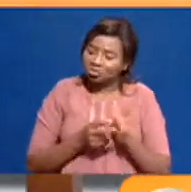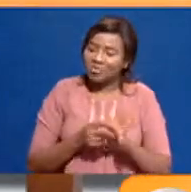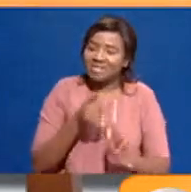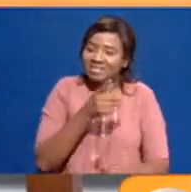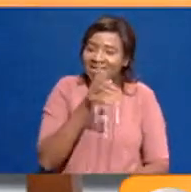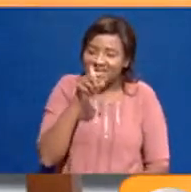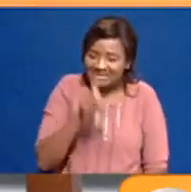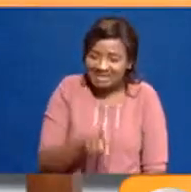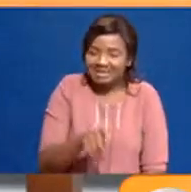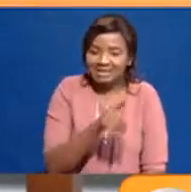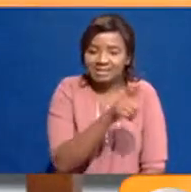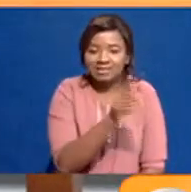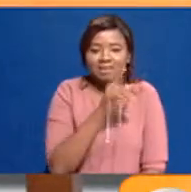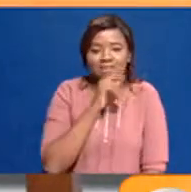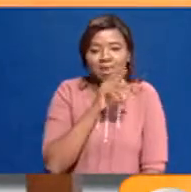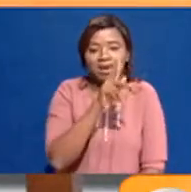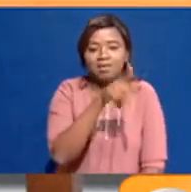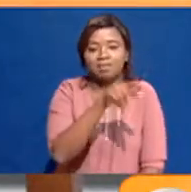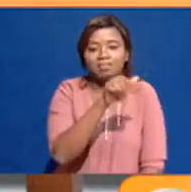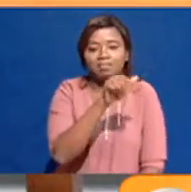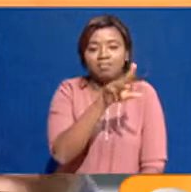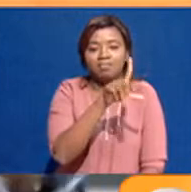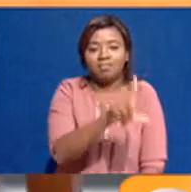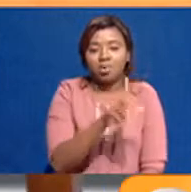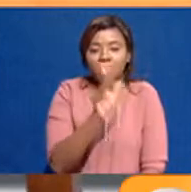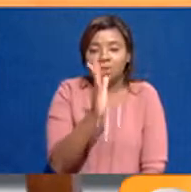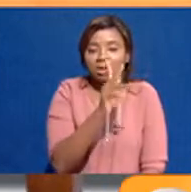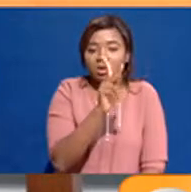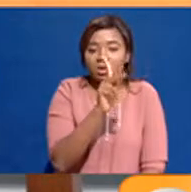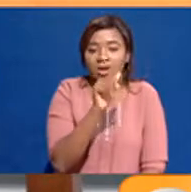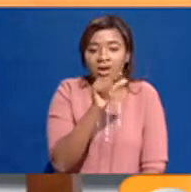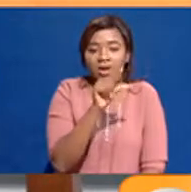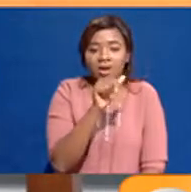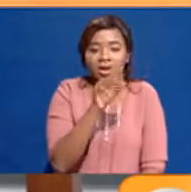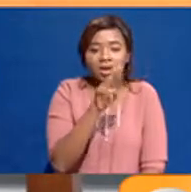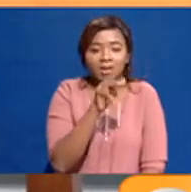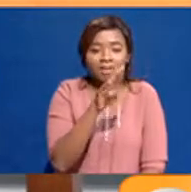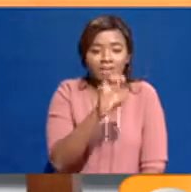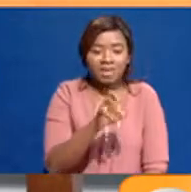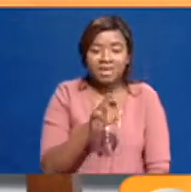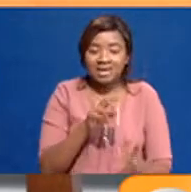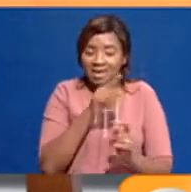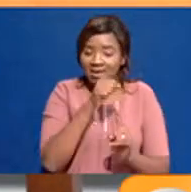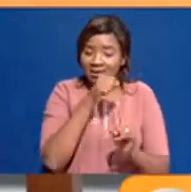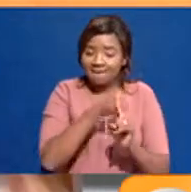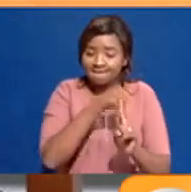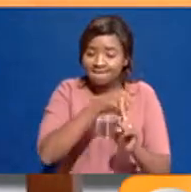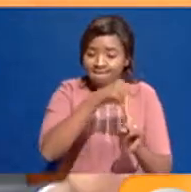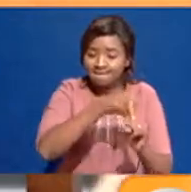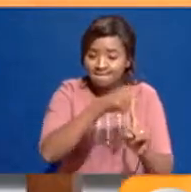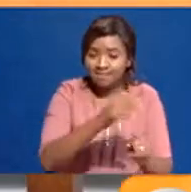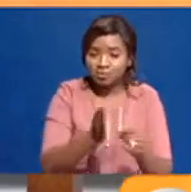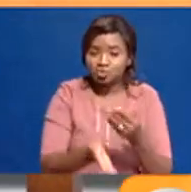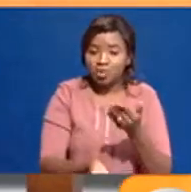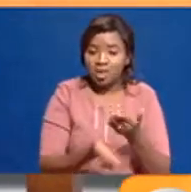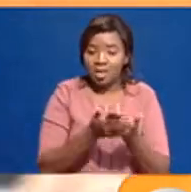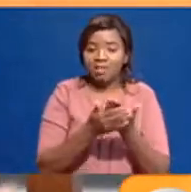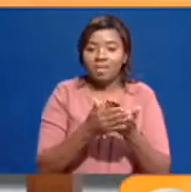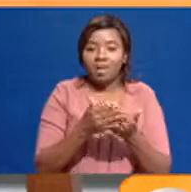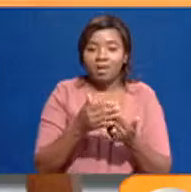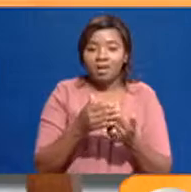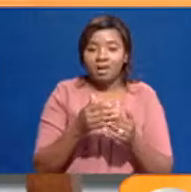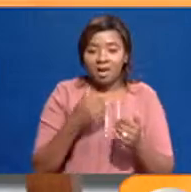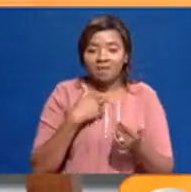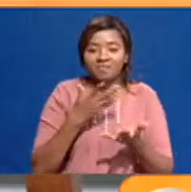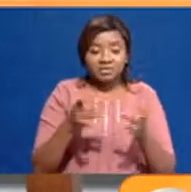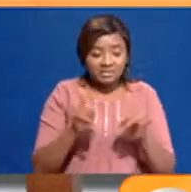he's struggling even now to be able to develop a replacement leadership after he goes. He's